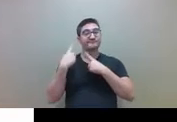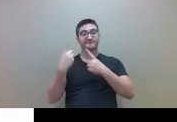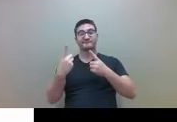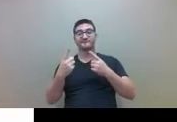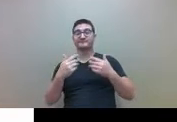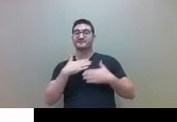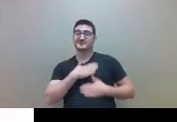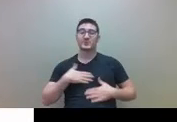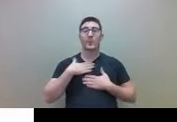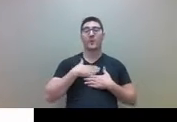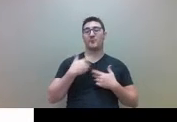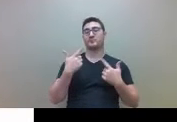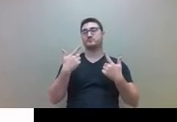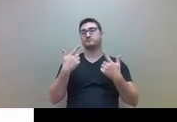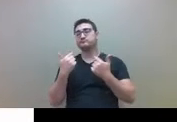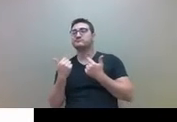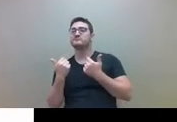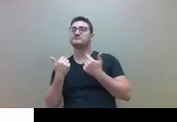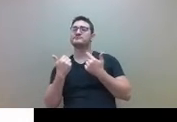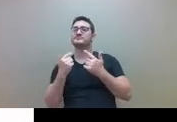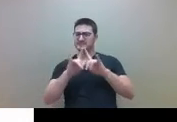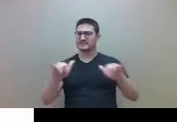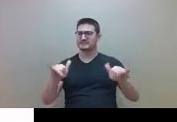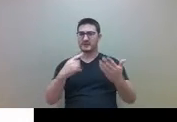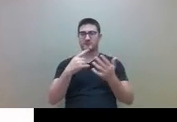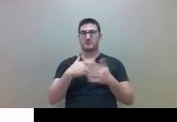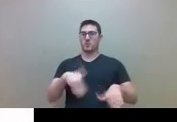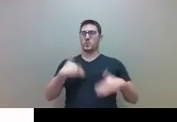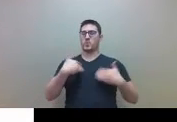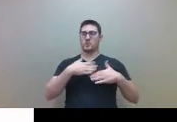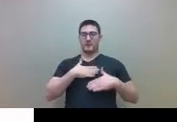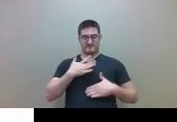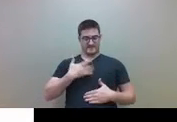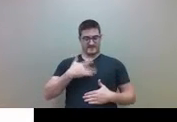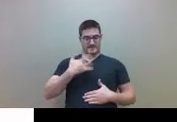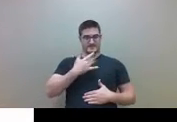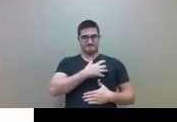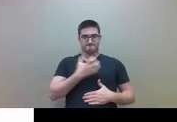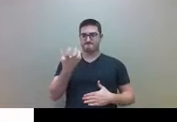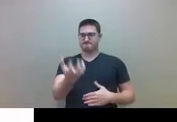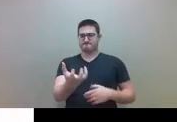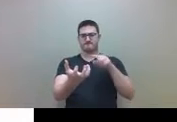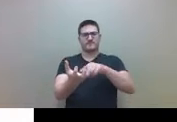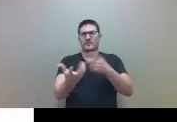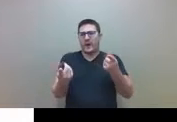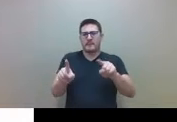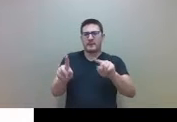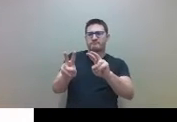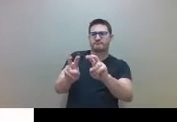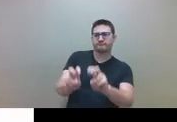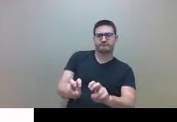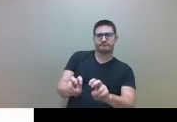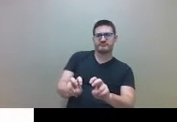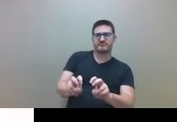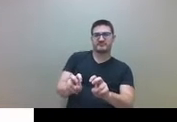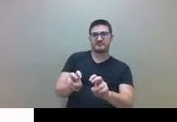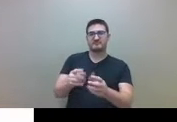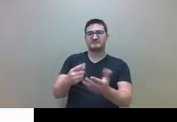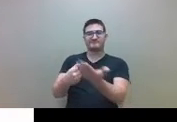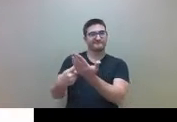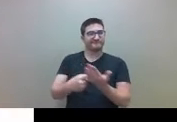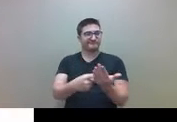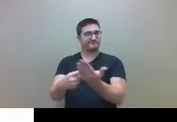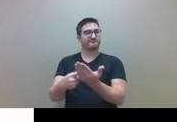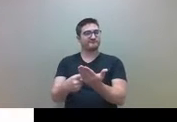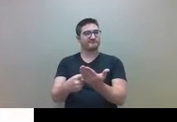we really did dissect what was happening to all of us. And there's just this camaraderie and safe